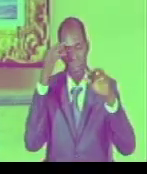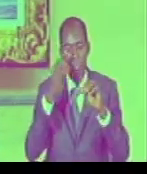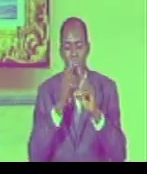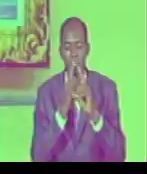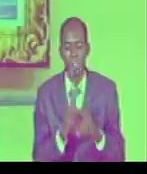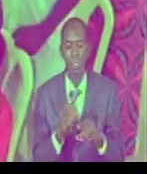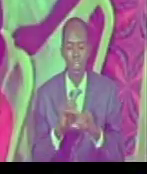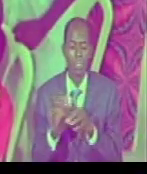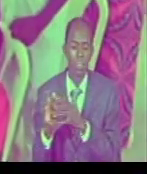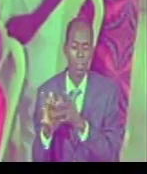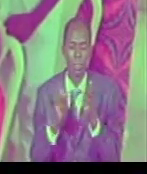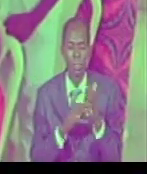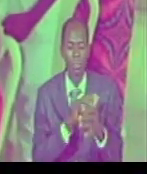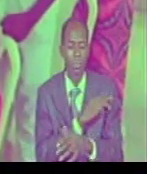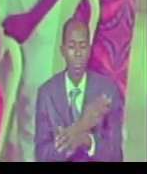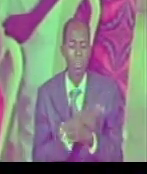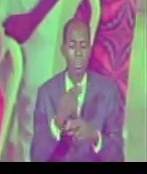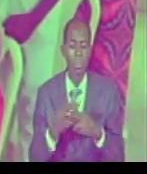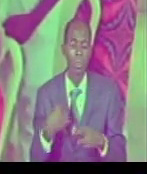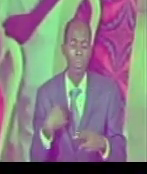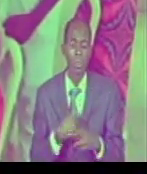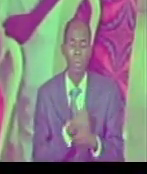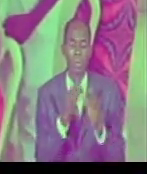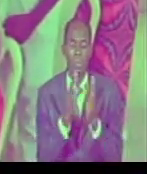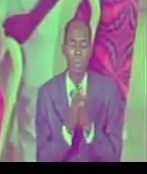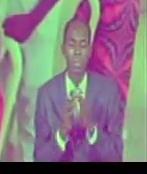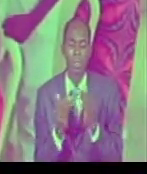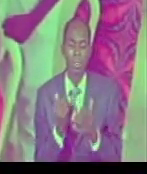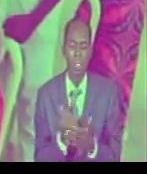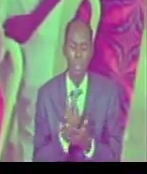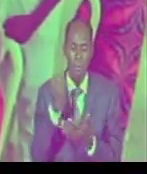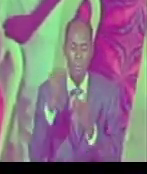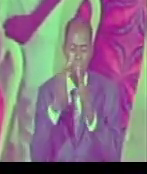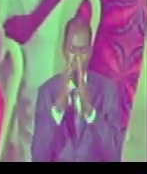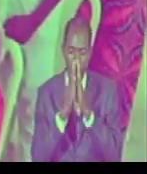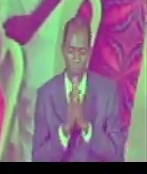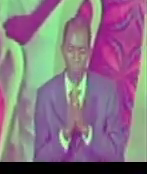mighty name, we pray. A louder amen. God bless you.